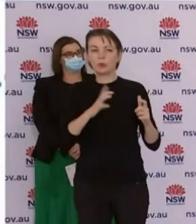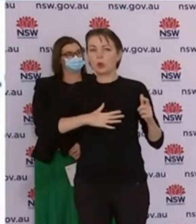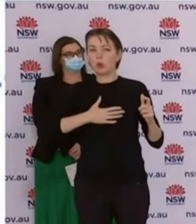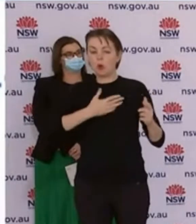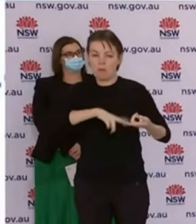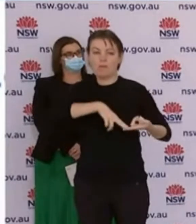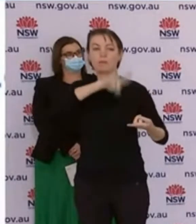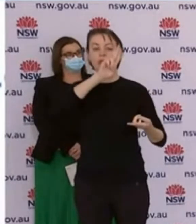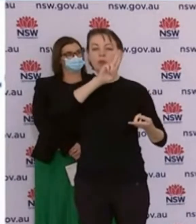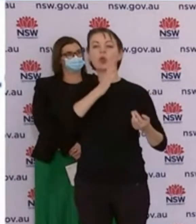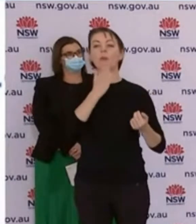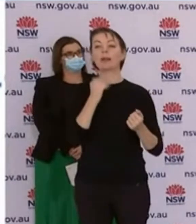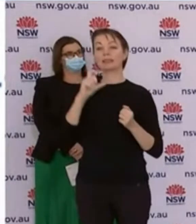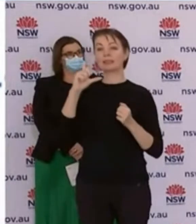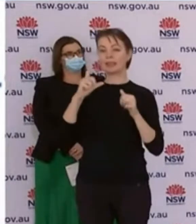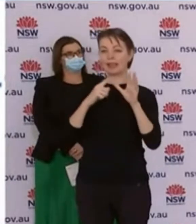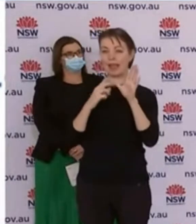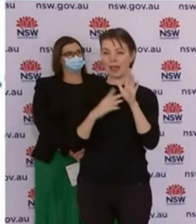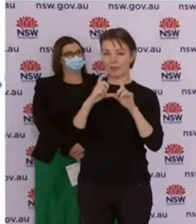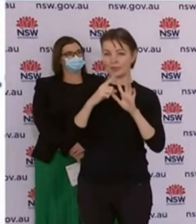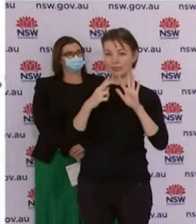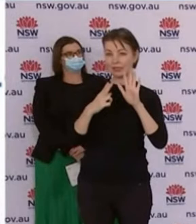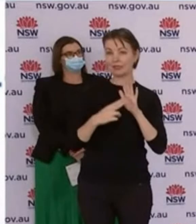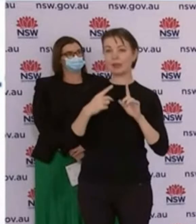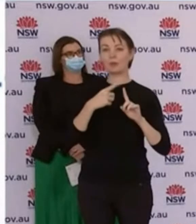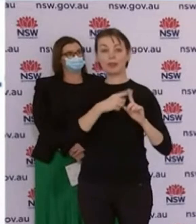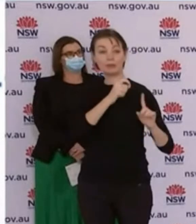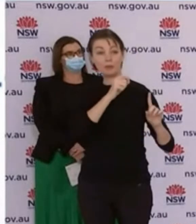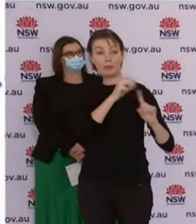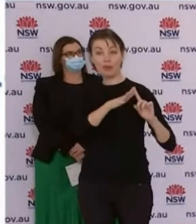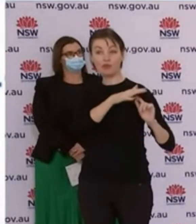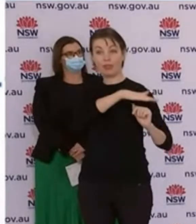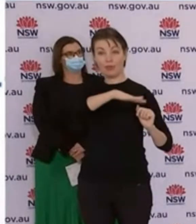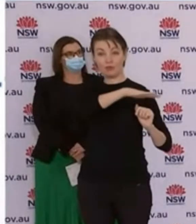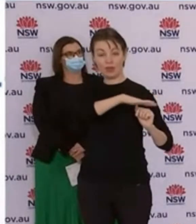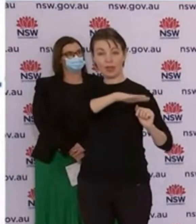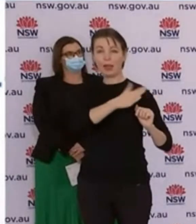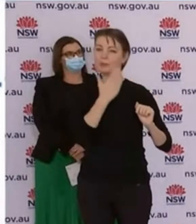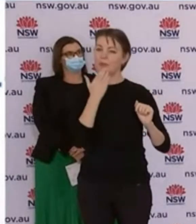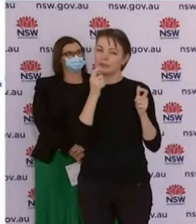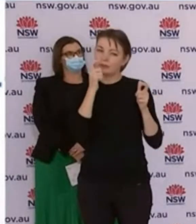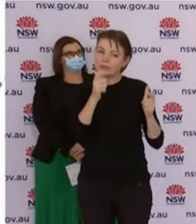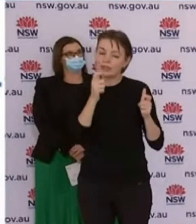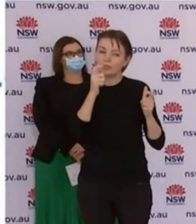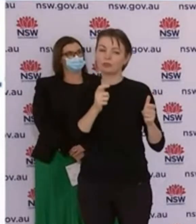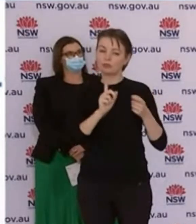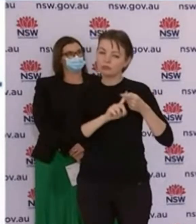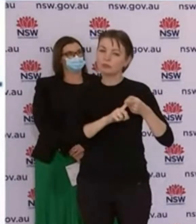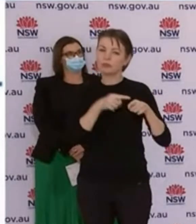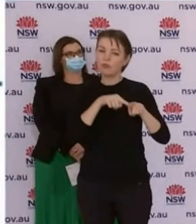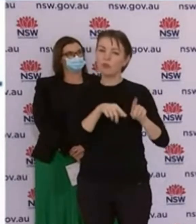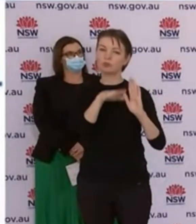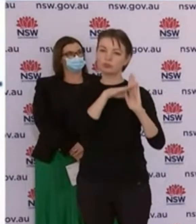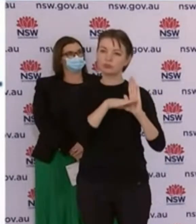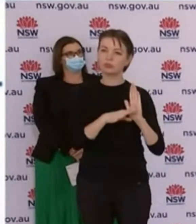concern. But we're just asking everybody in Camden and the rest of the Penrith local government area just to be extra careful, just to continue to do the